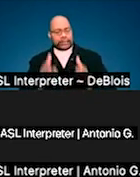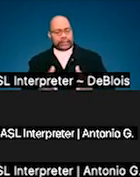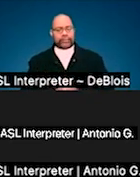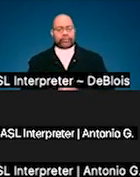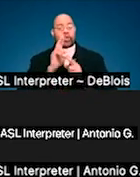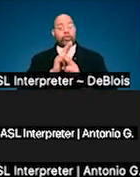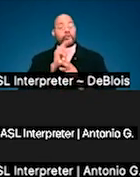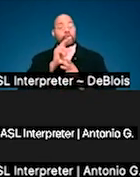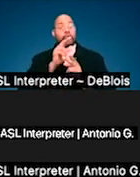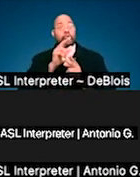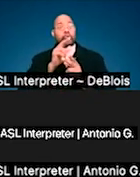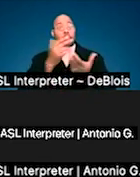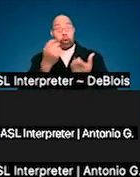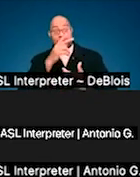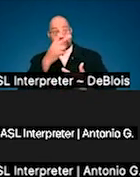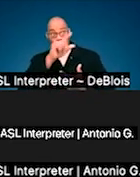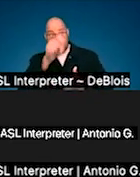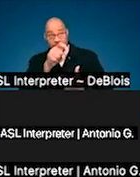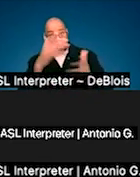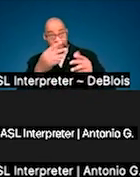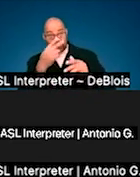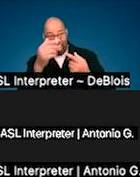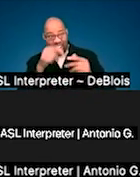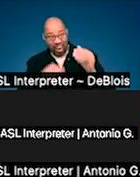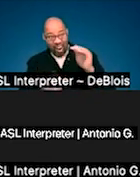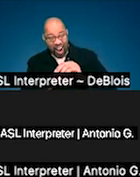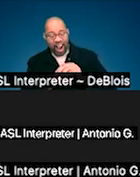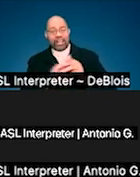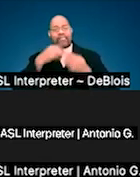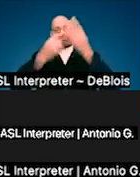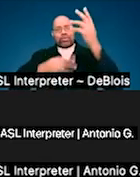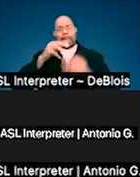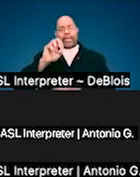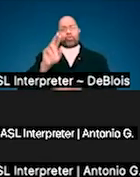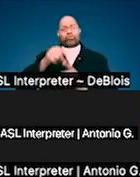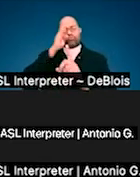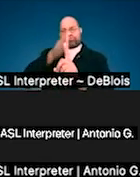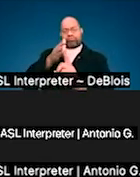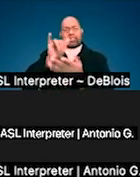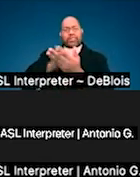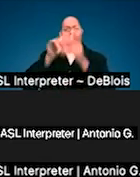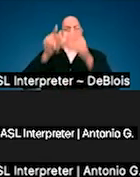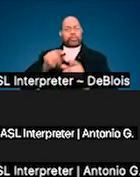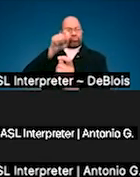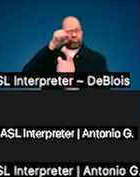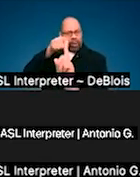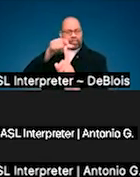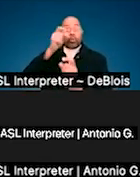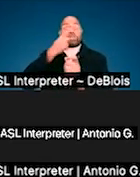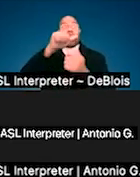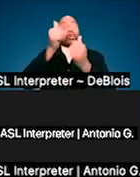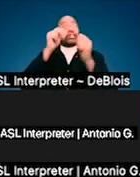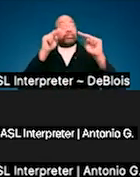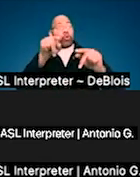If you don't want your questions seen by everyone, use the drop-down menu on the chat to directly message your intended audience. Use the